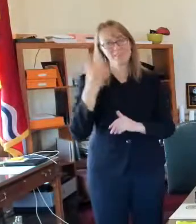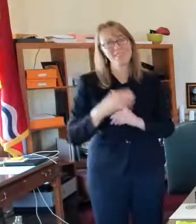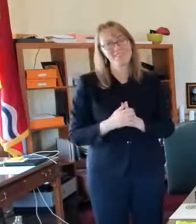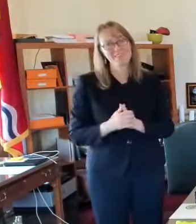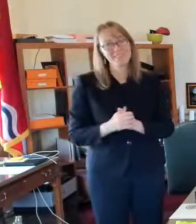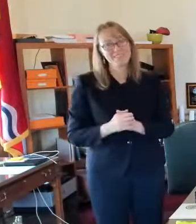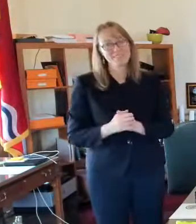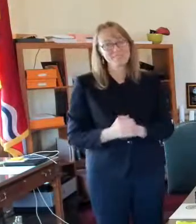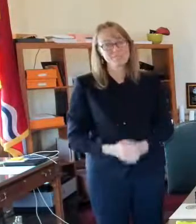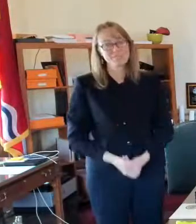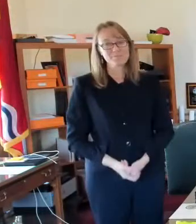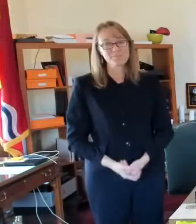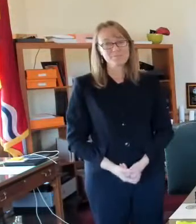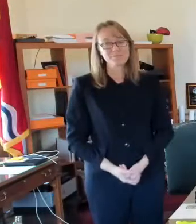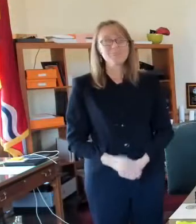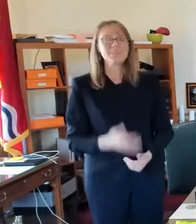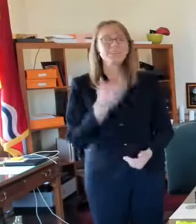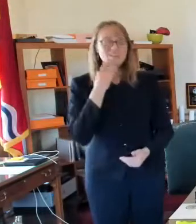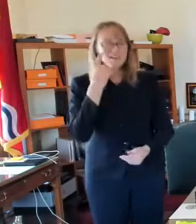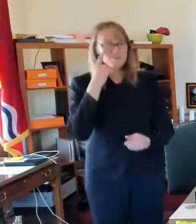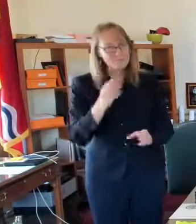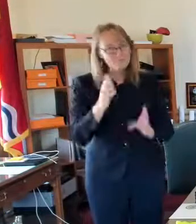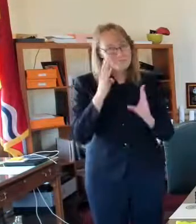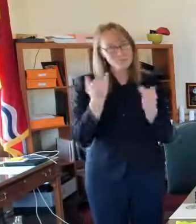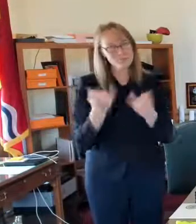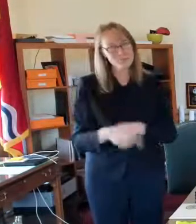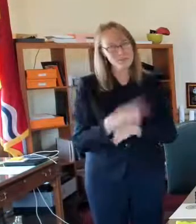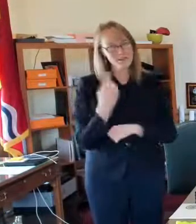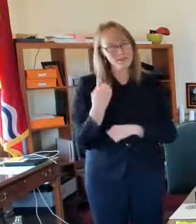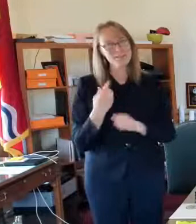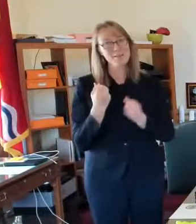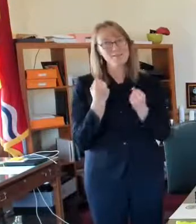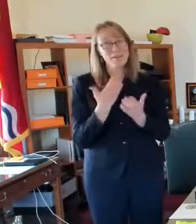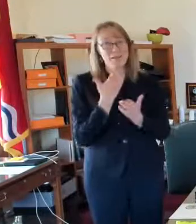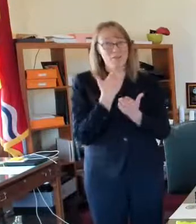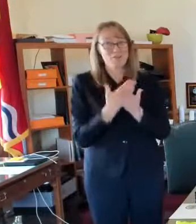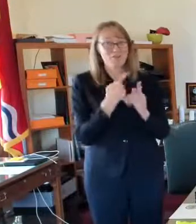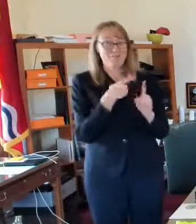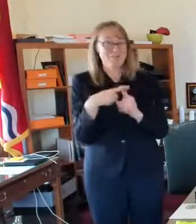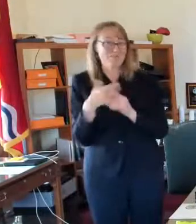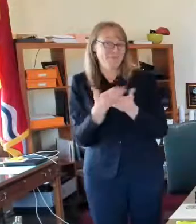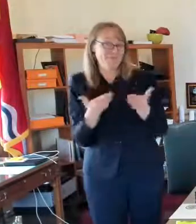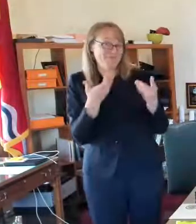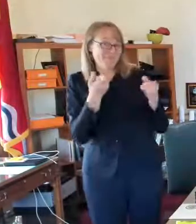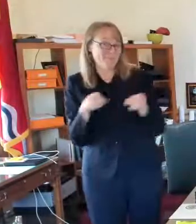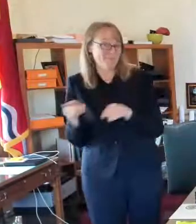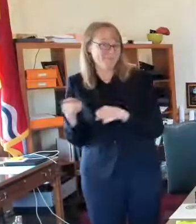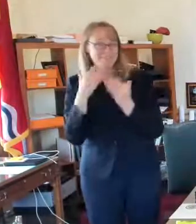I think, positive things going on. So thank you all.